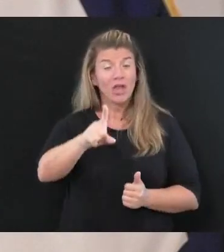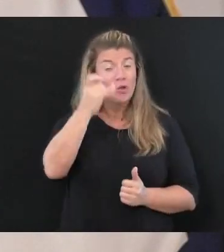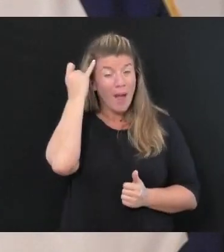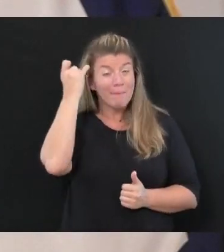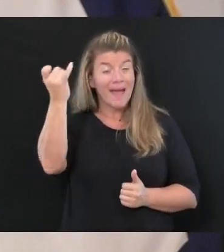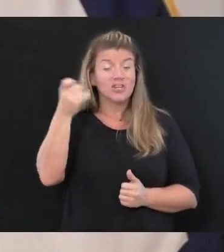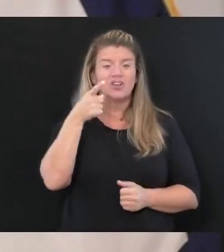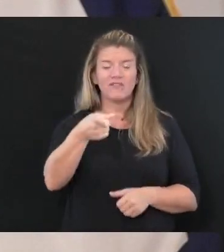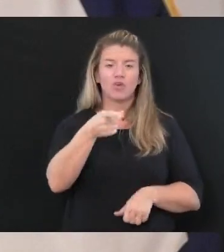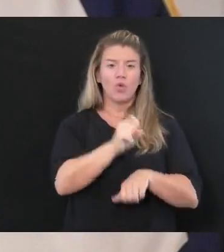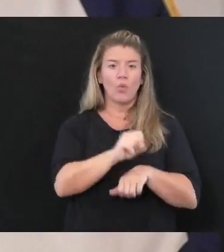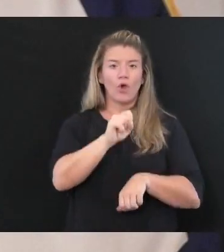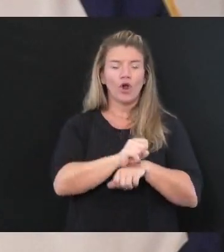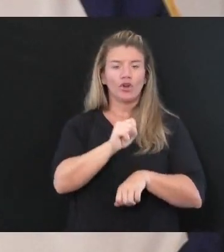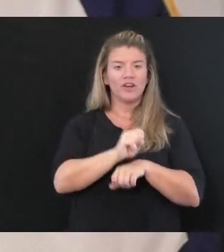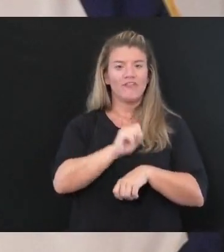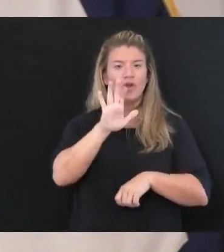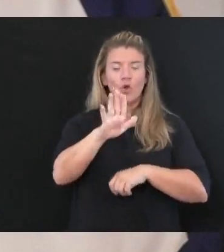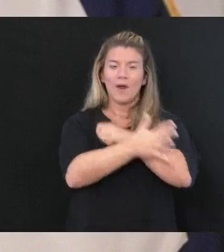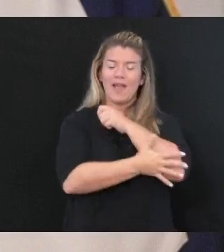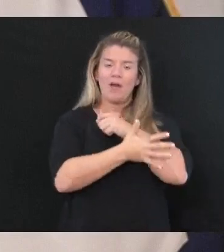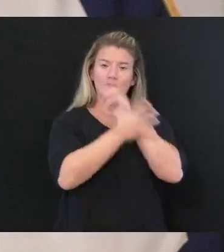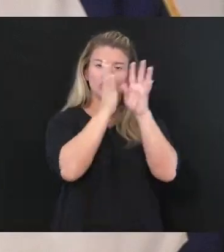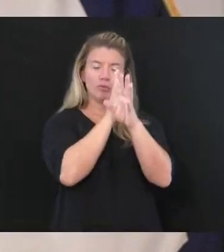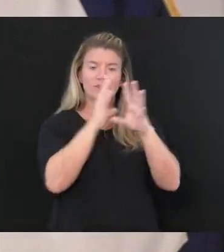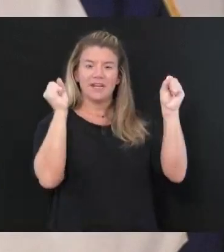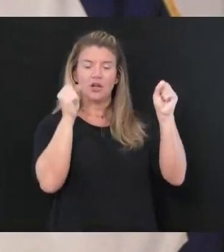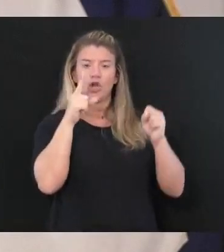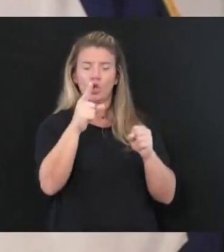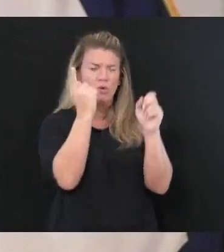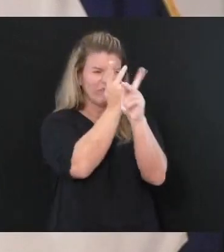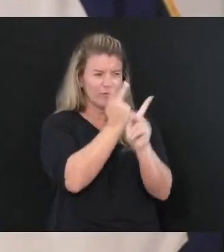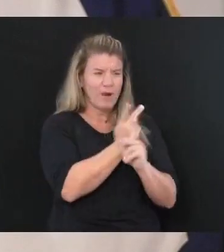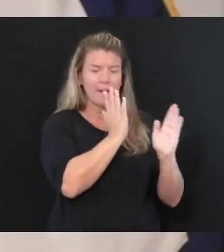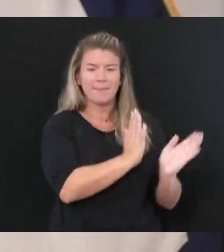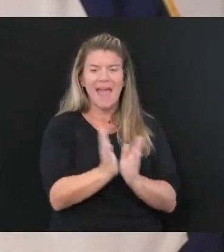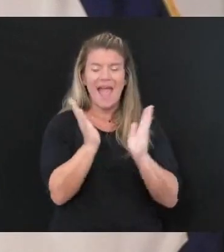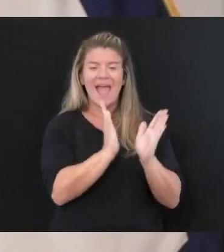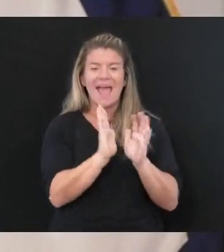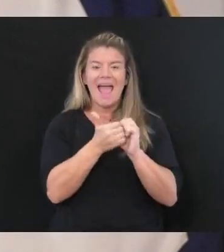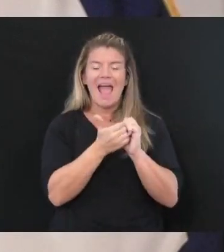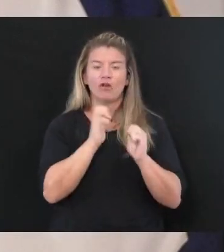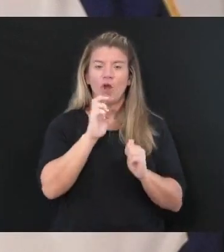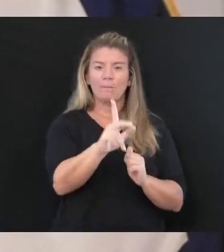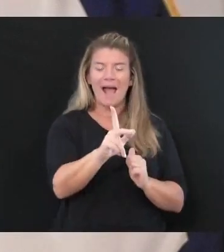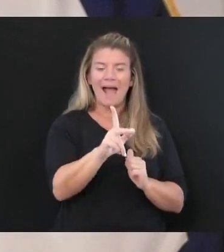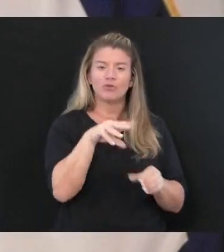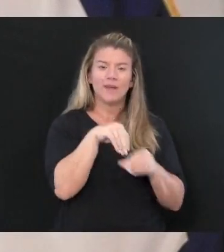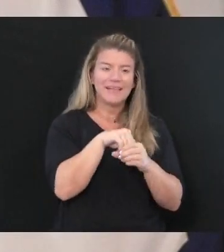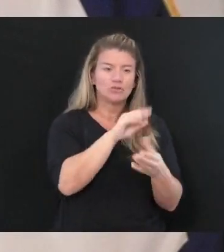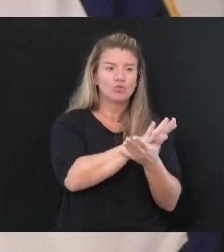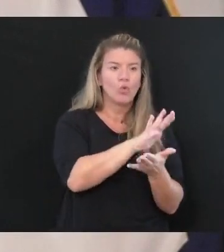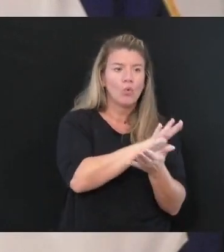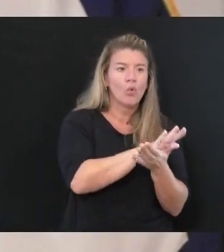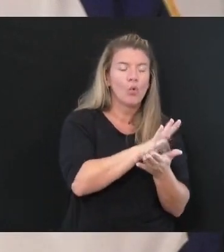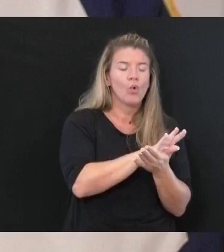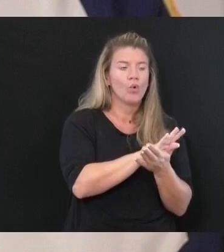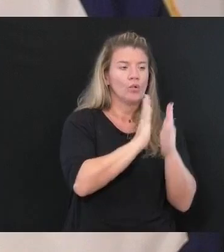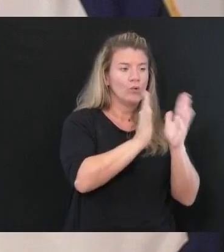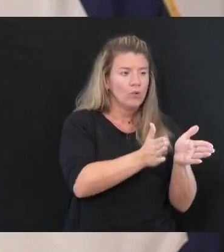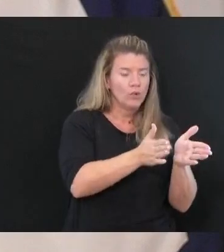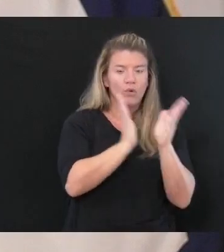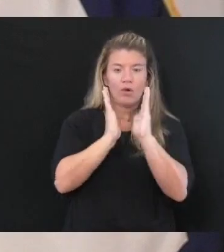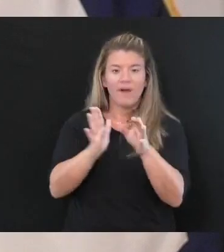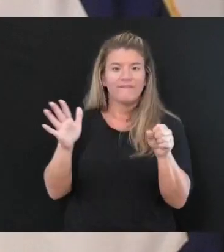you were a county school superintendent and you were putting together a plan on how you could go back to in-school teaching, how you could go